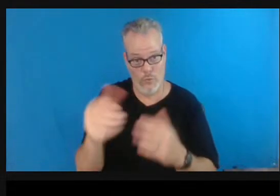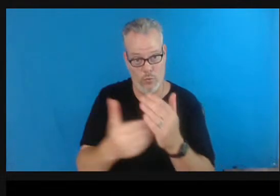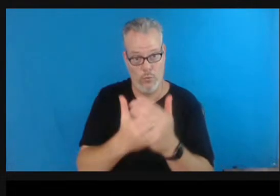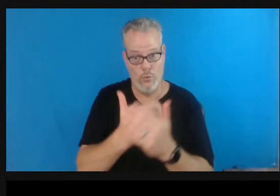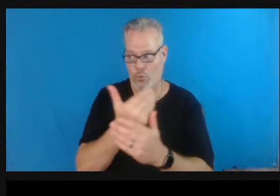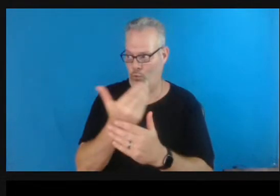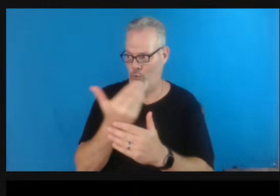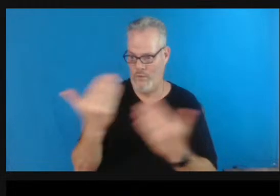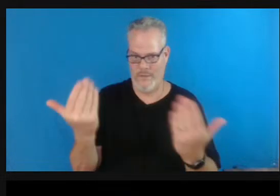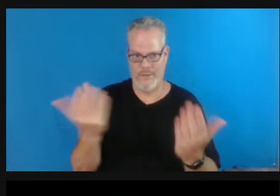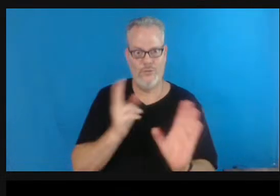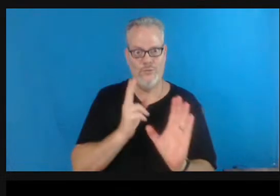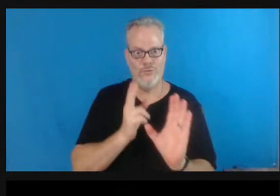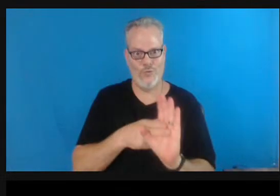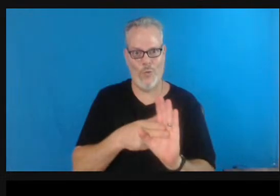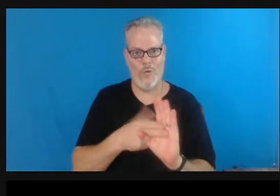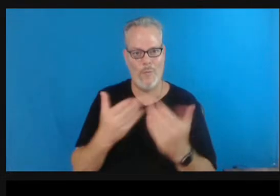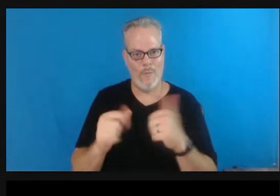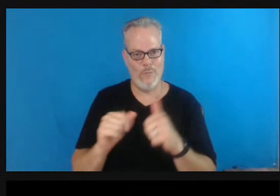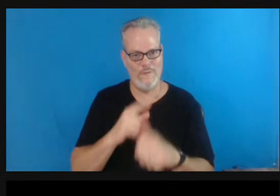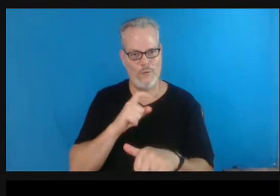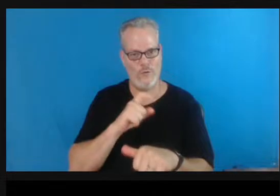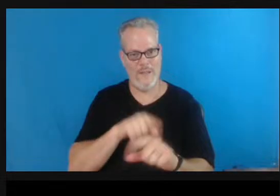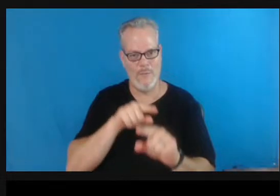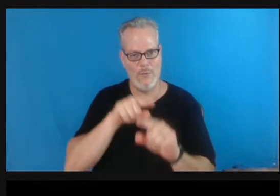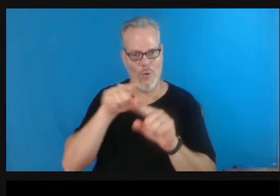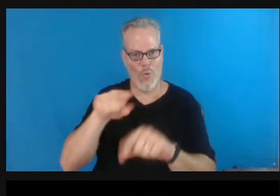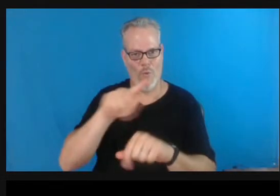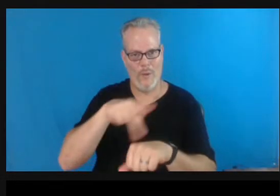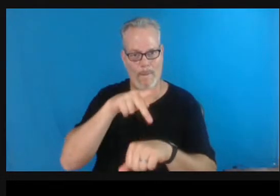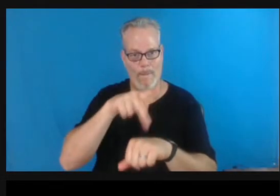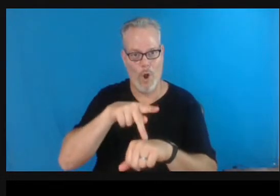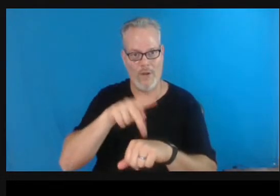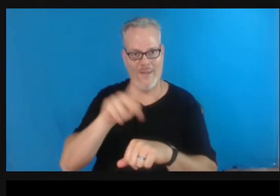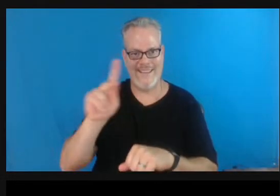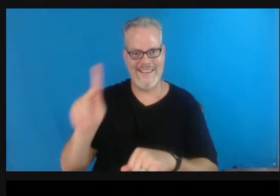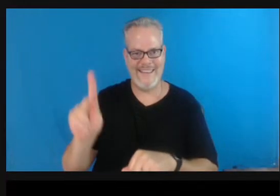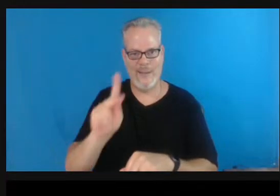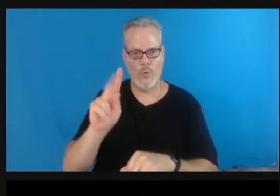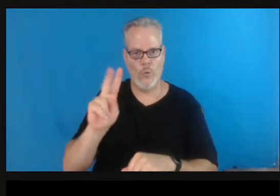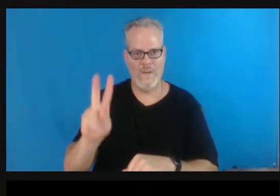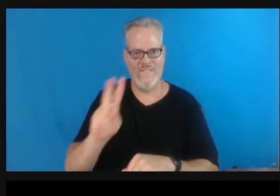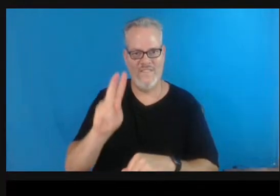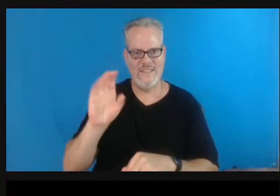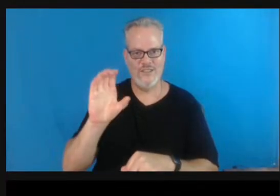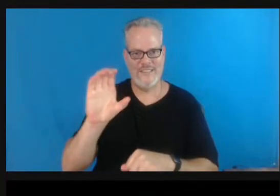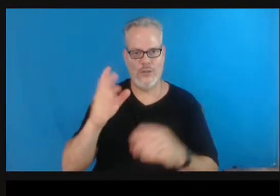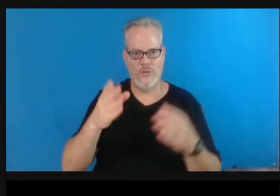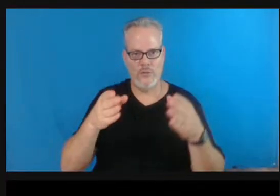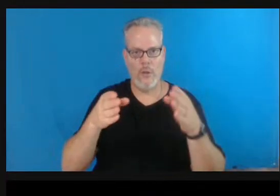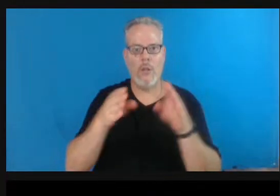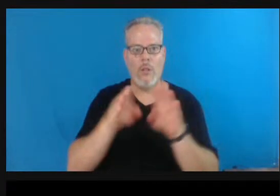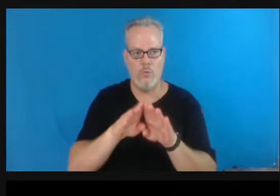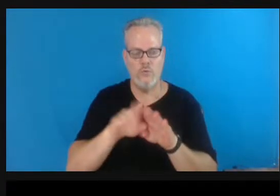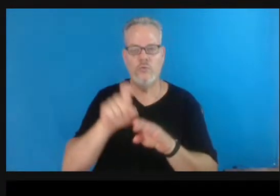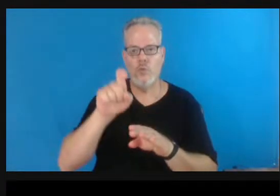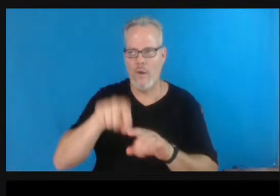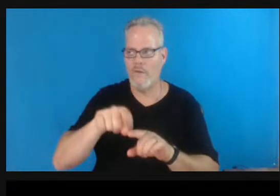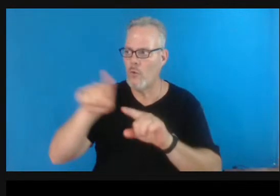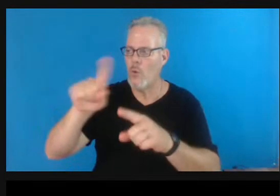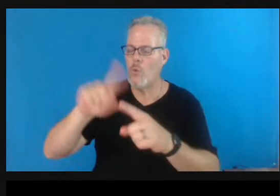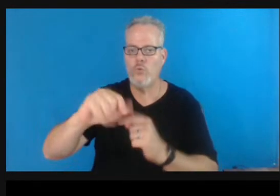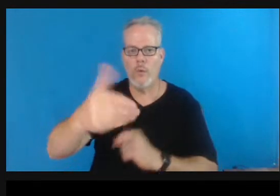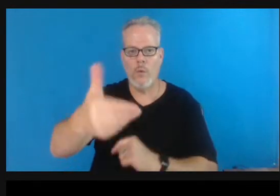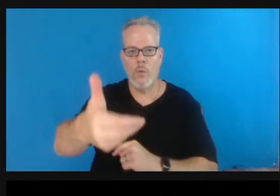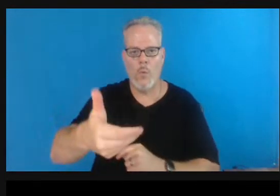or your first time going to the park, the Kīlauea Visitor Center is closed. You have to go to the Kīlauea Welcome Center, and I'll get to